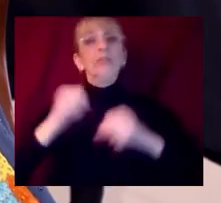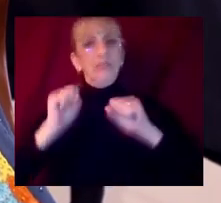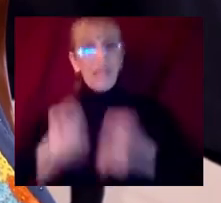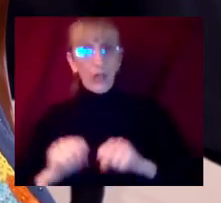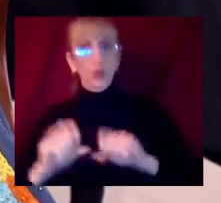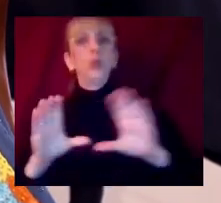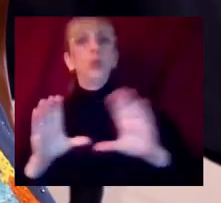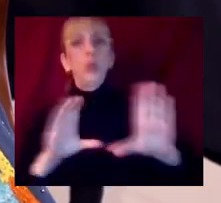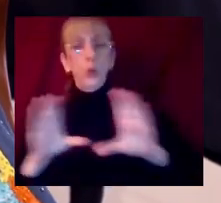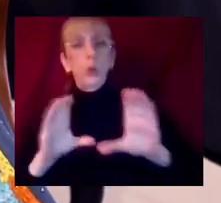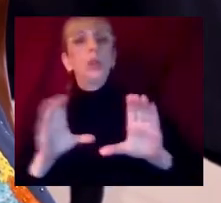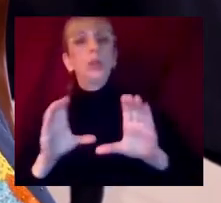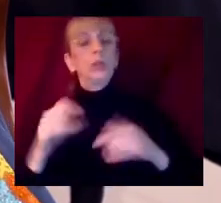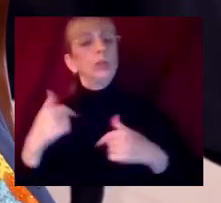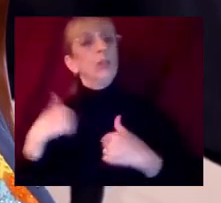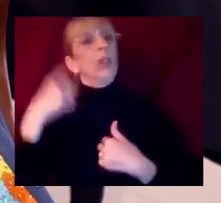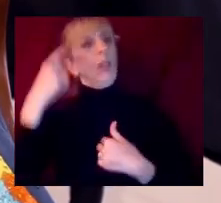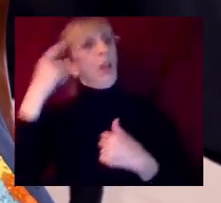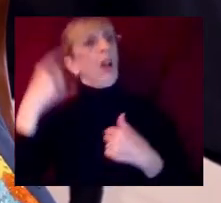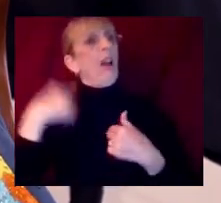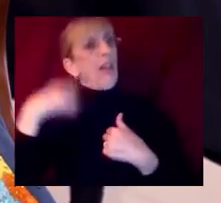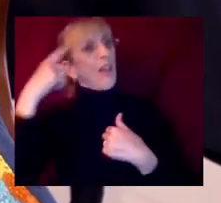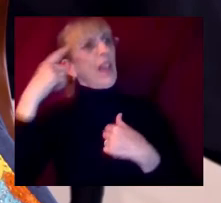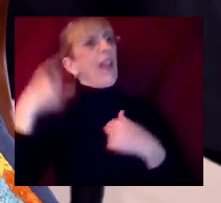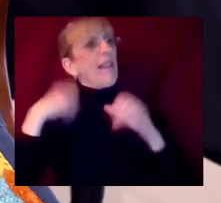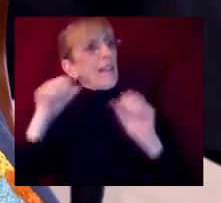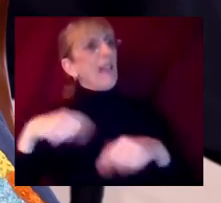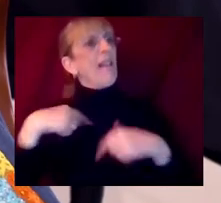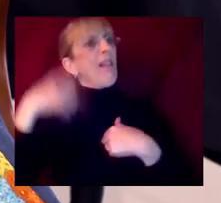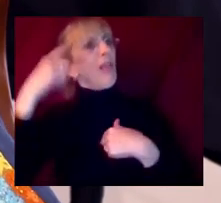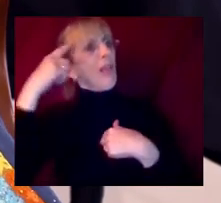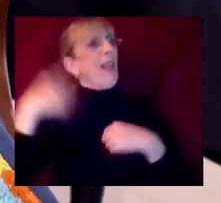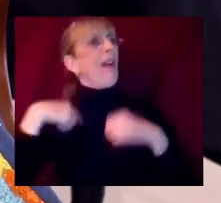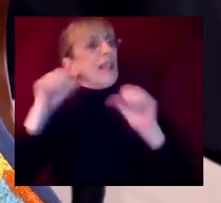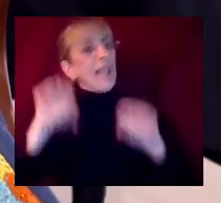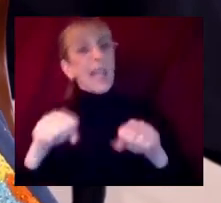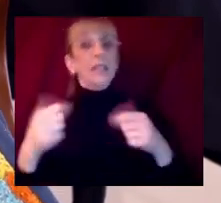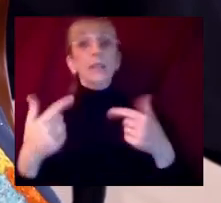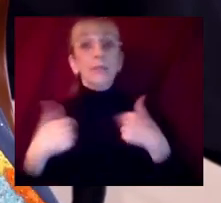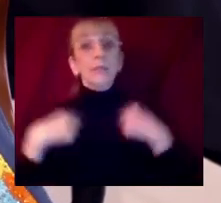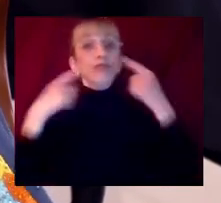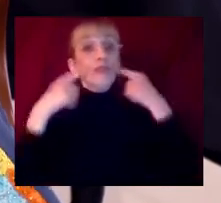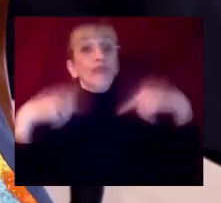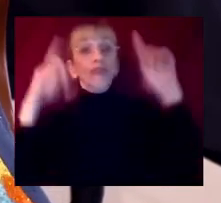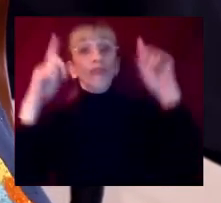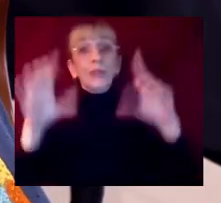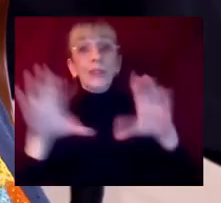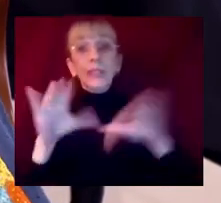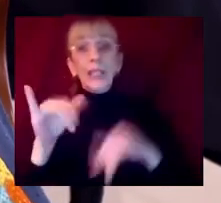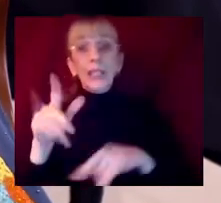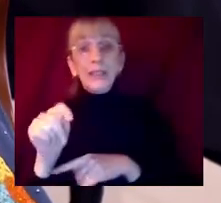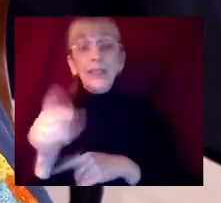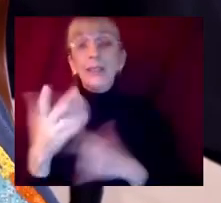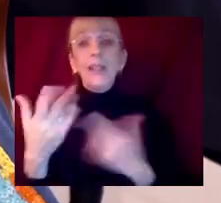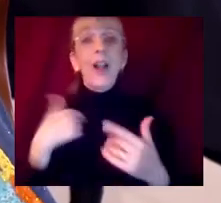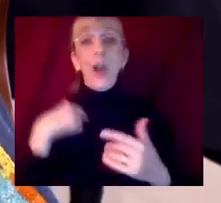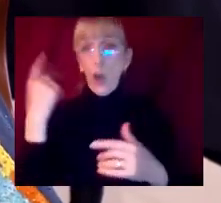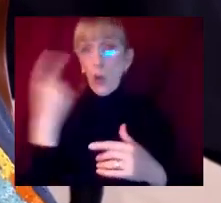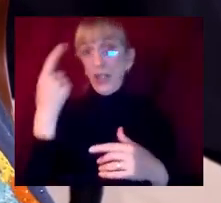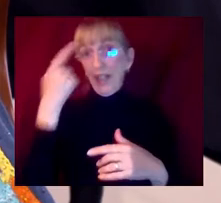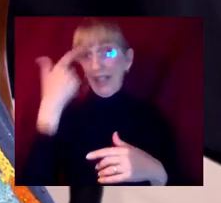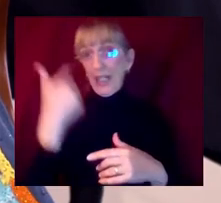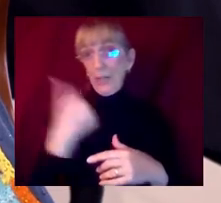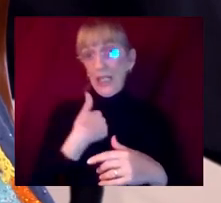always thought, you know, I think I can. And so I just up and done it. But I always think of myself as the